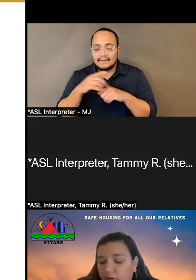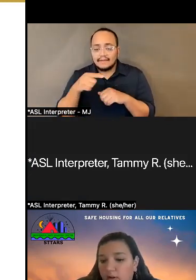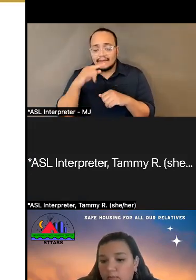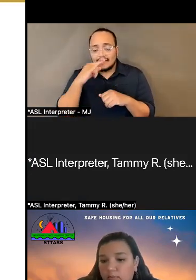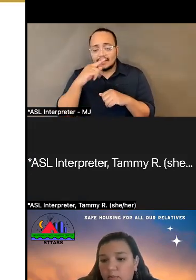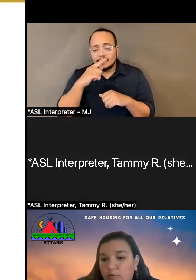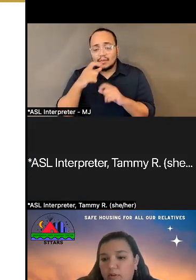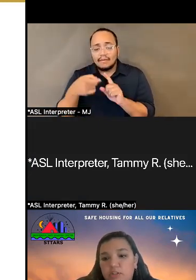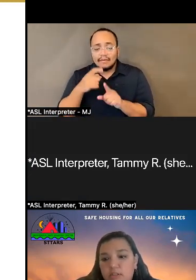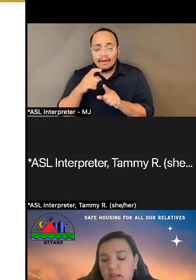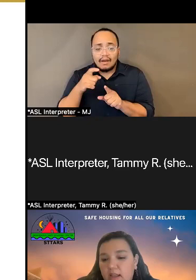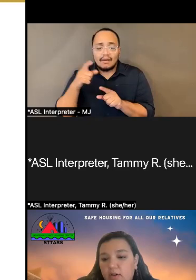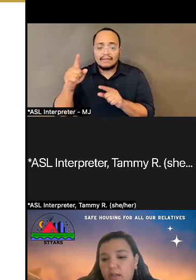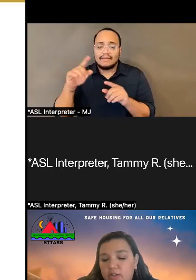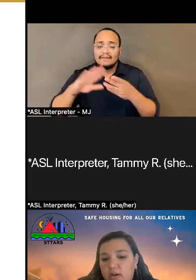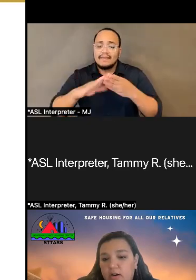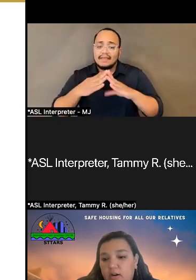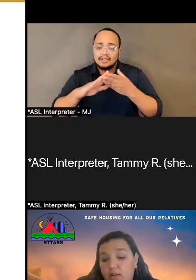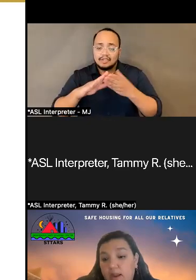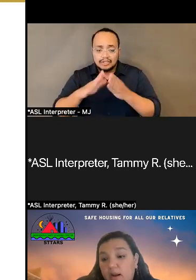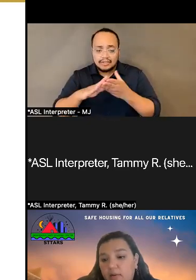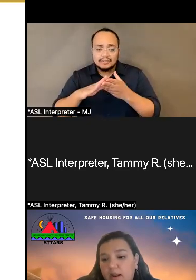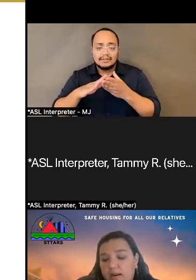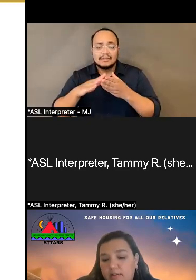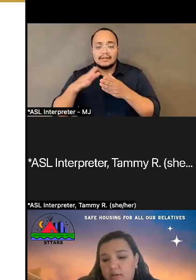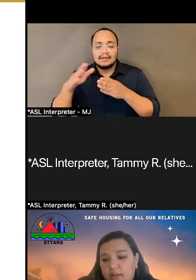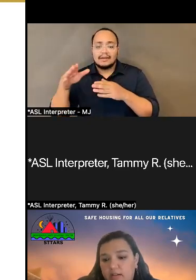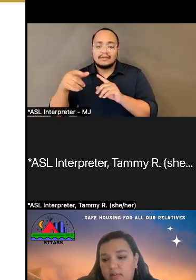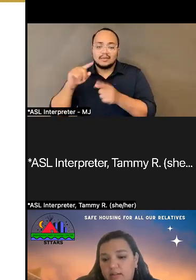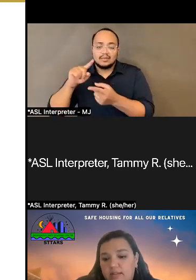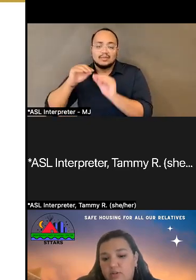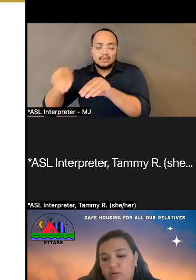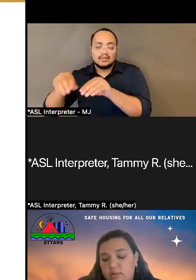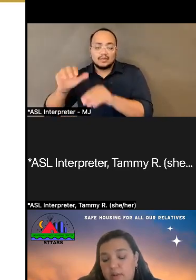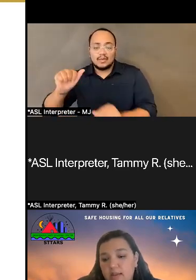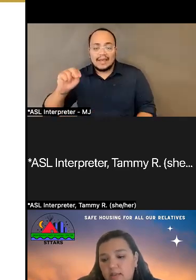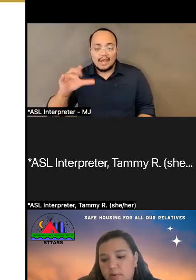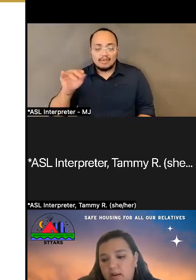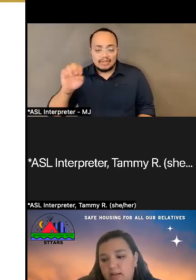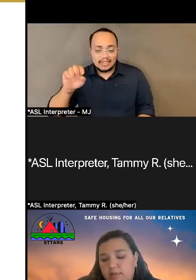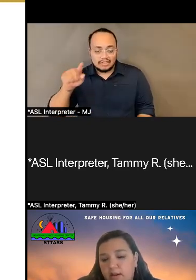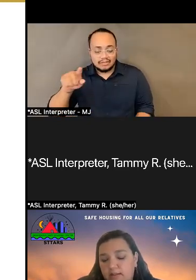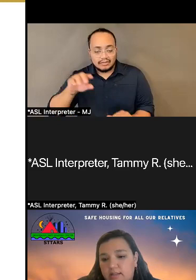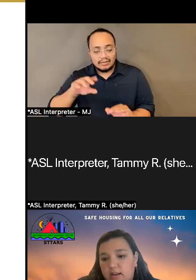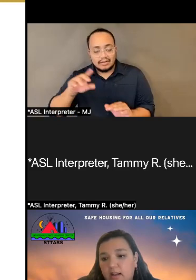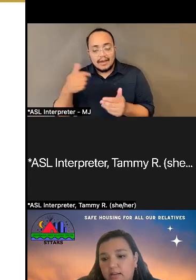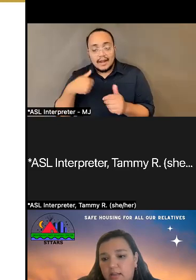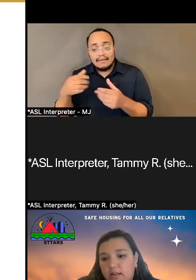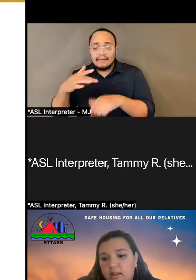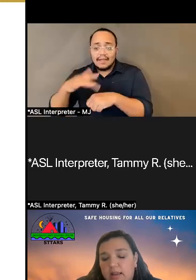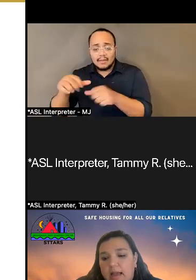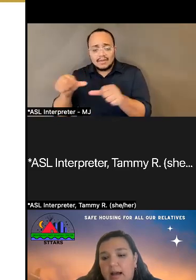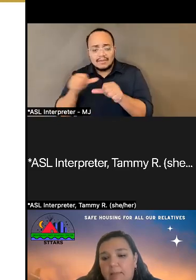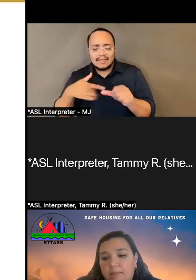come from remote villages to Anchorage and are there, right? And it's sort of like a central space, but it's very